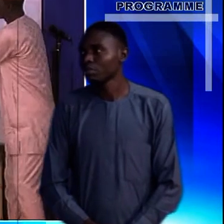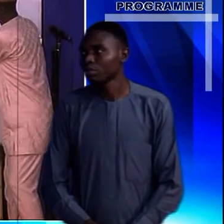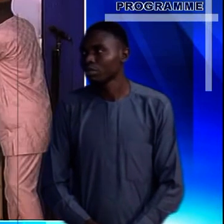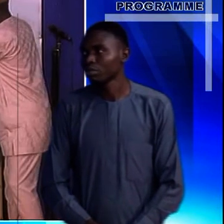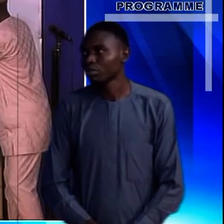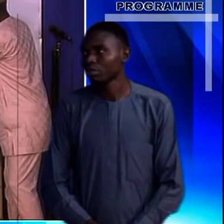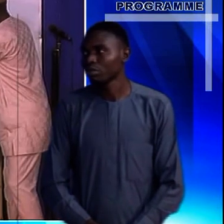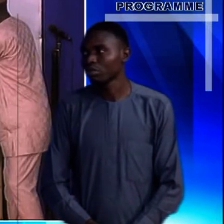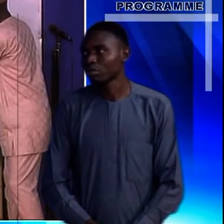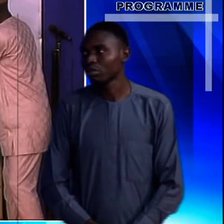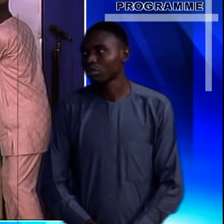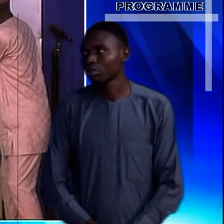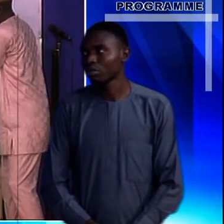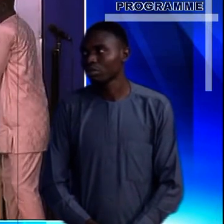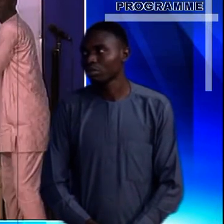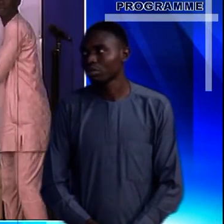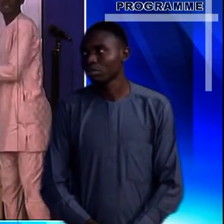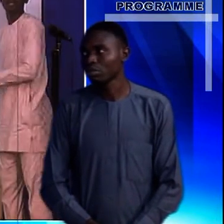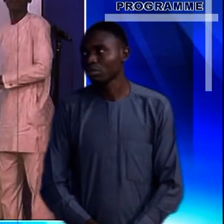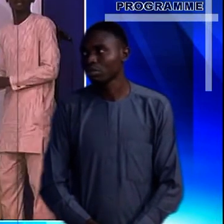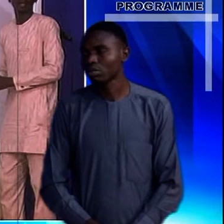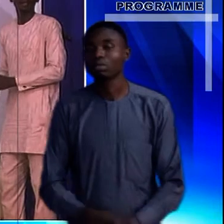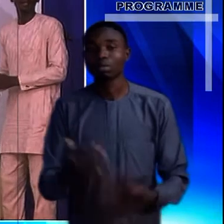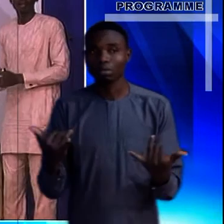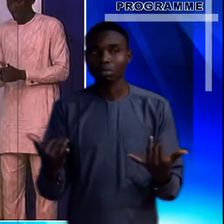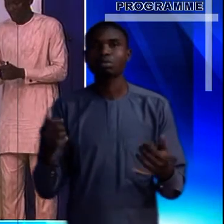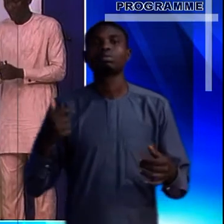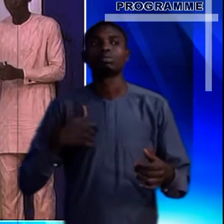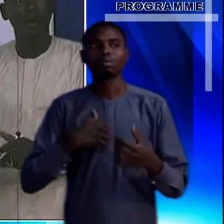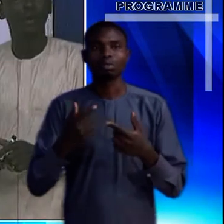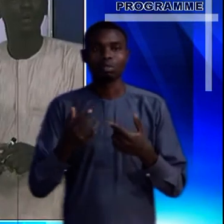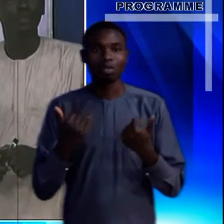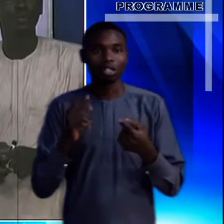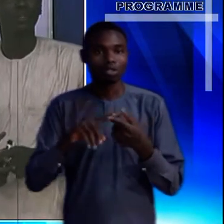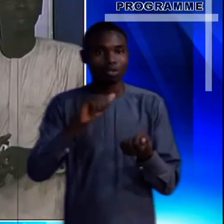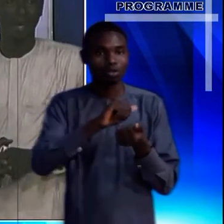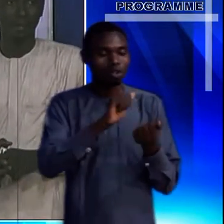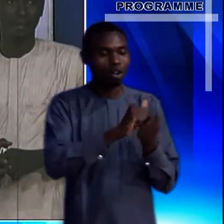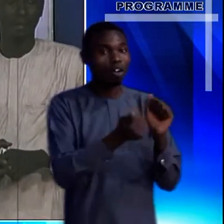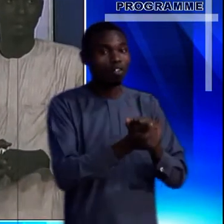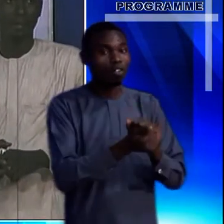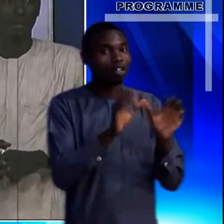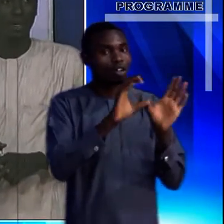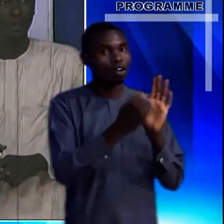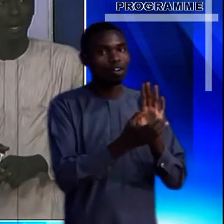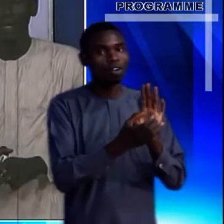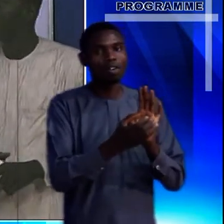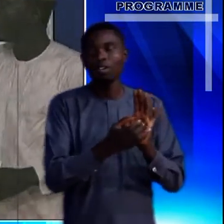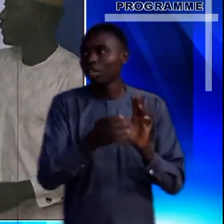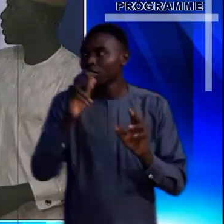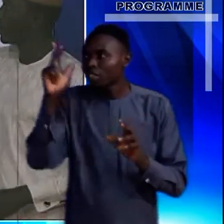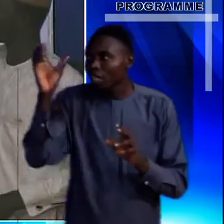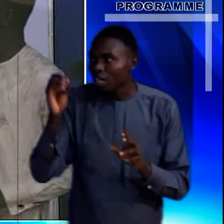we want to convert 30 millimeters to becomes in a meter. Now, we are going to divide. Do you know the reason